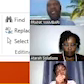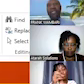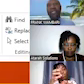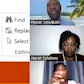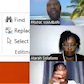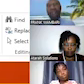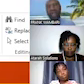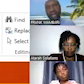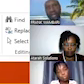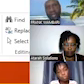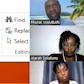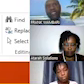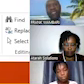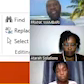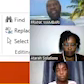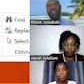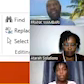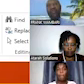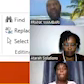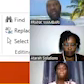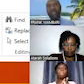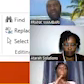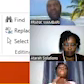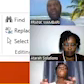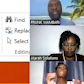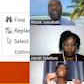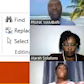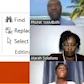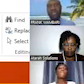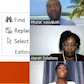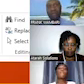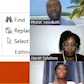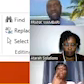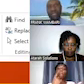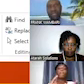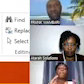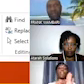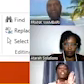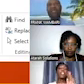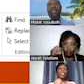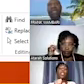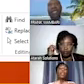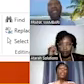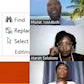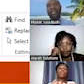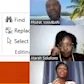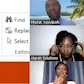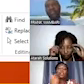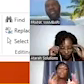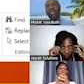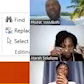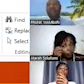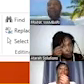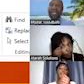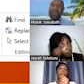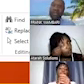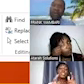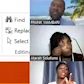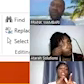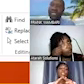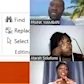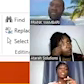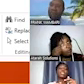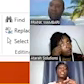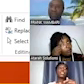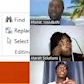And again, I said the issue of best couples in case you are in a married relationship. And also by the way,